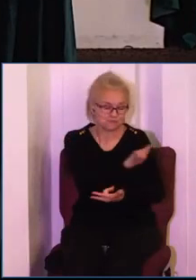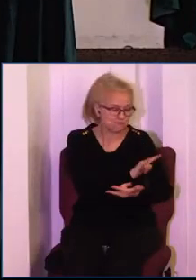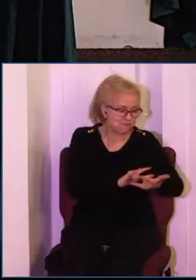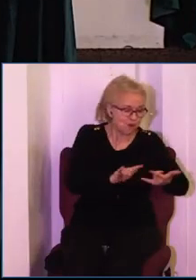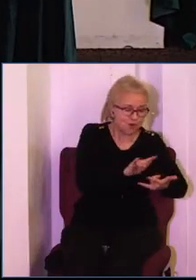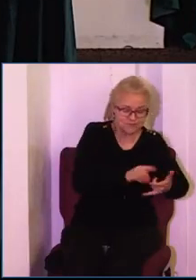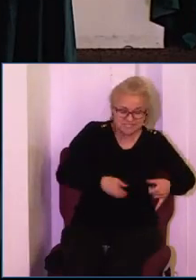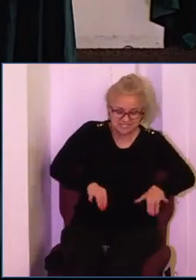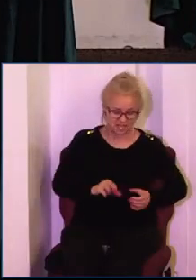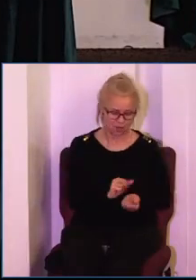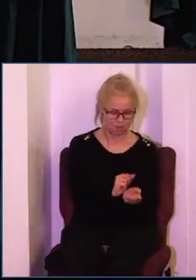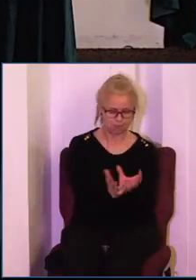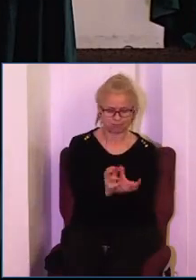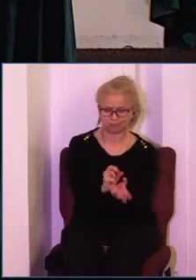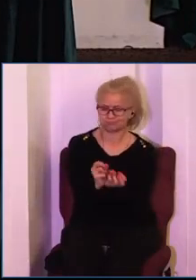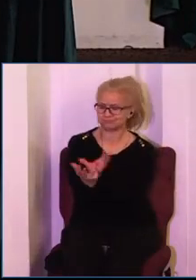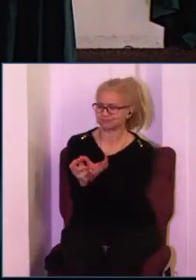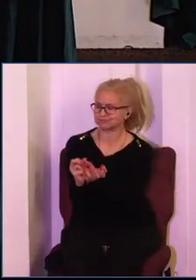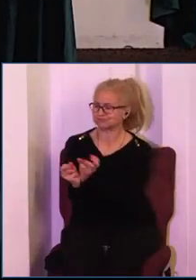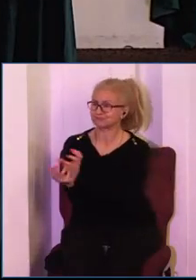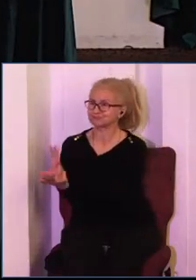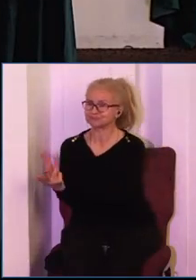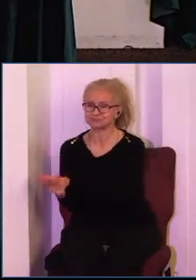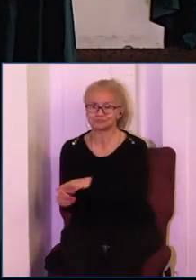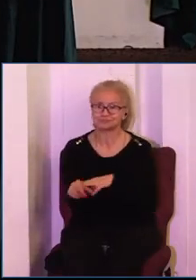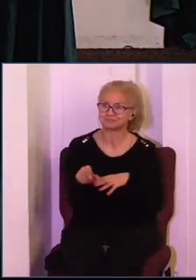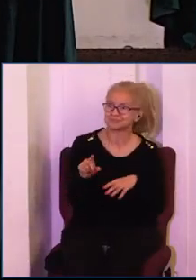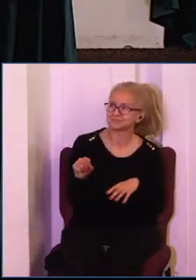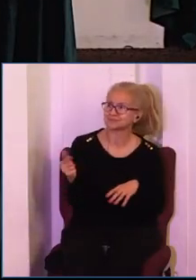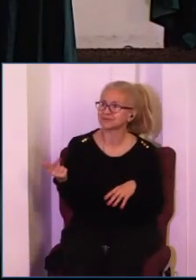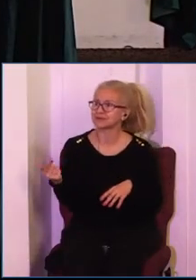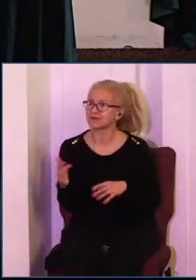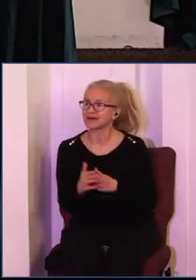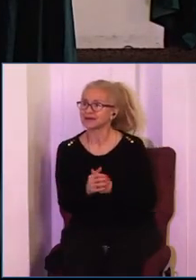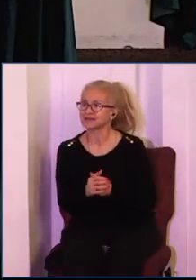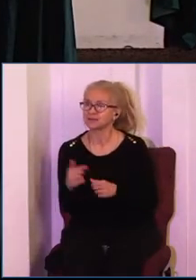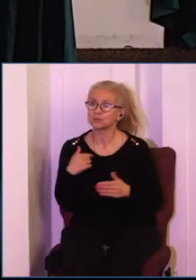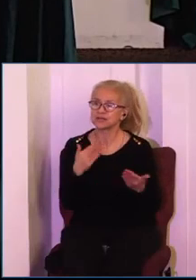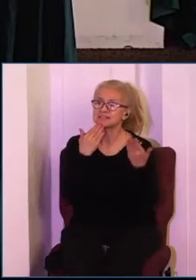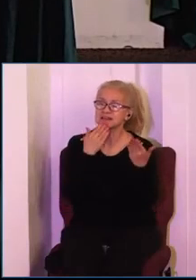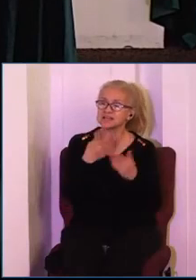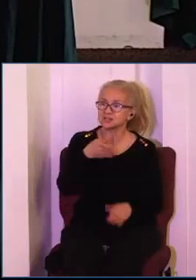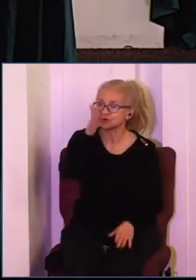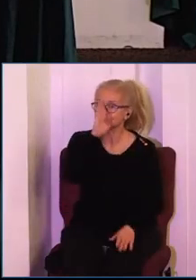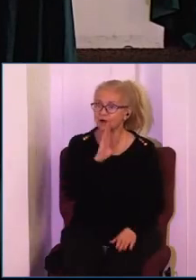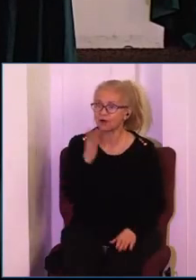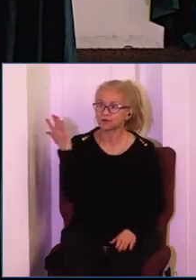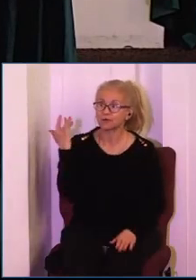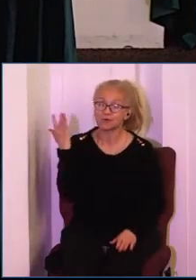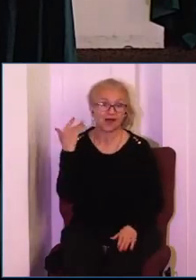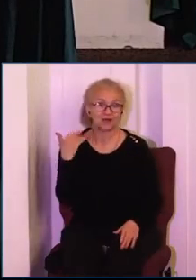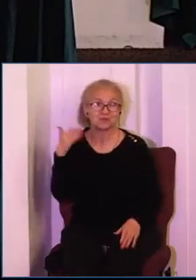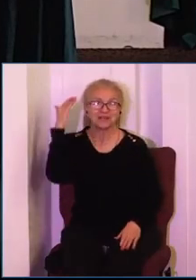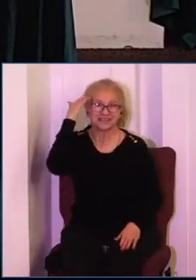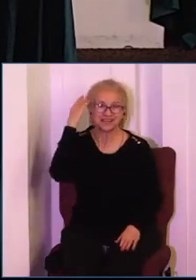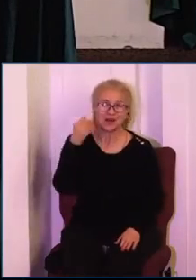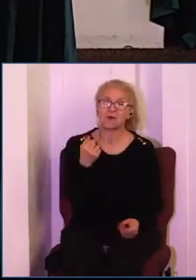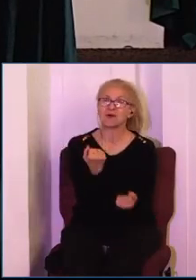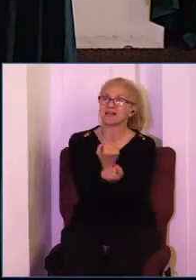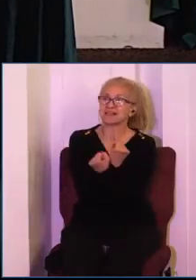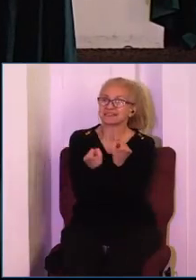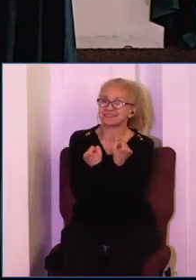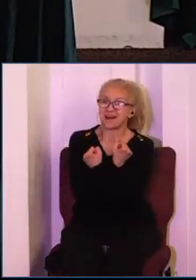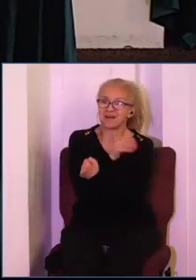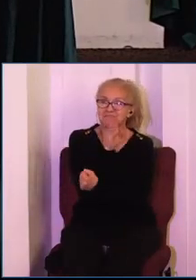still blooms today in 2021. We thank you, God, because we know love